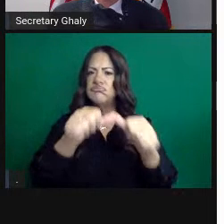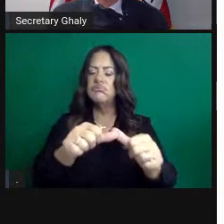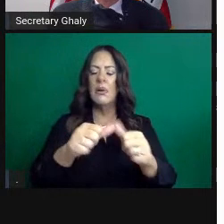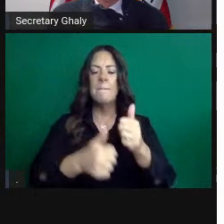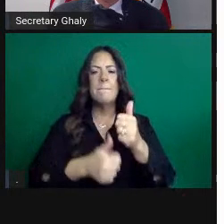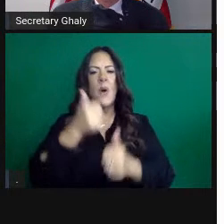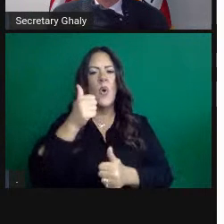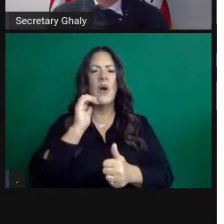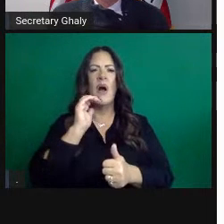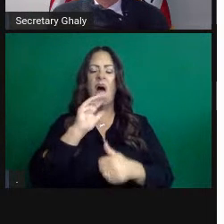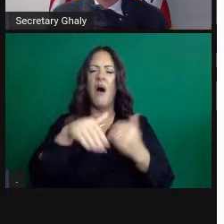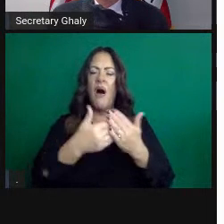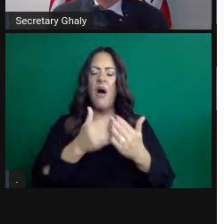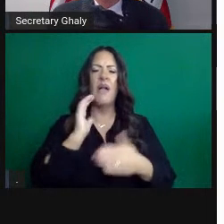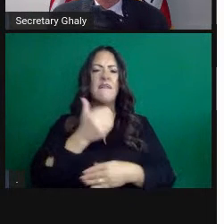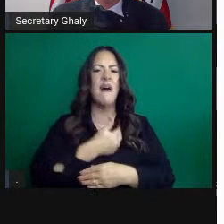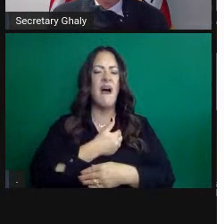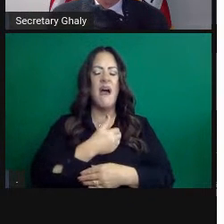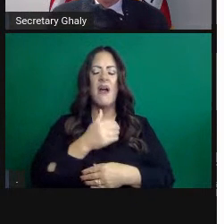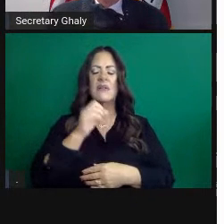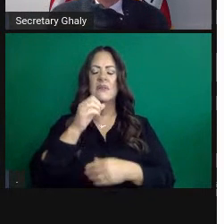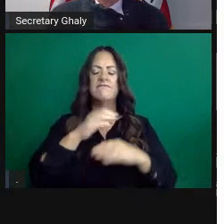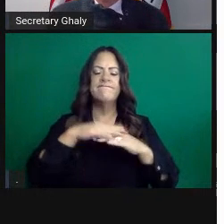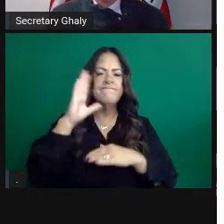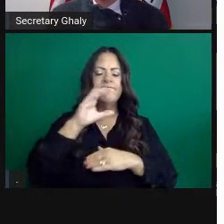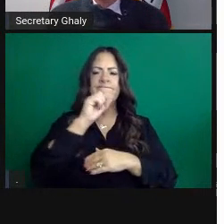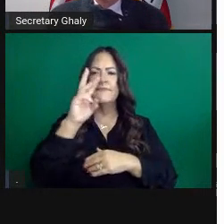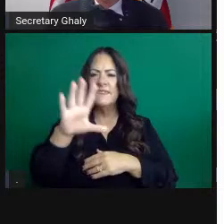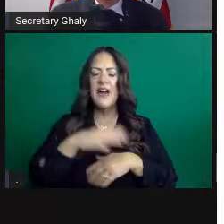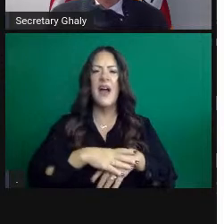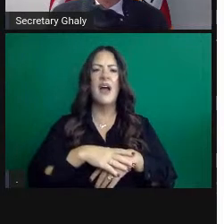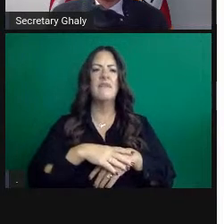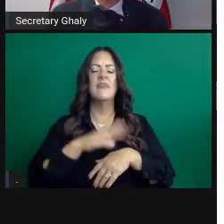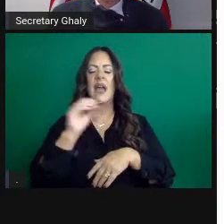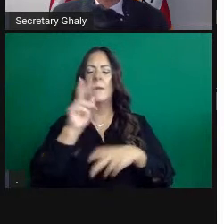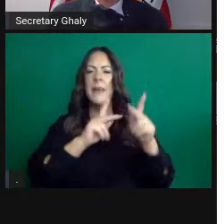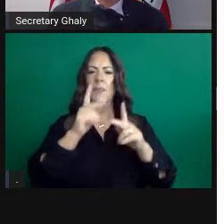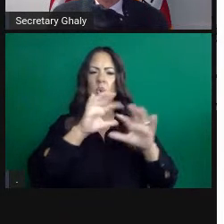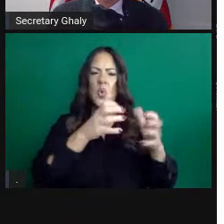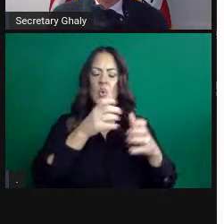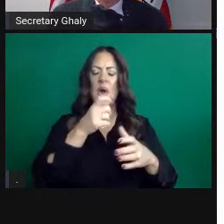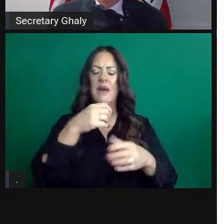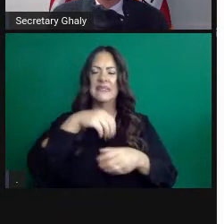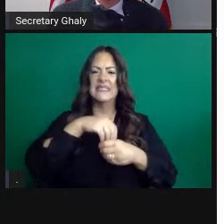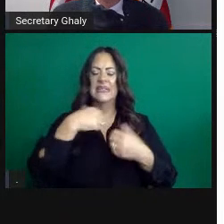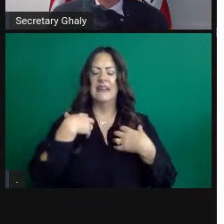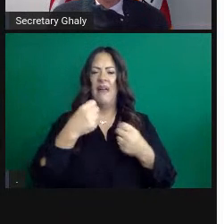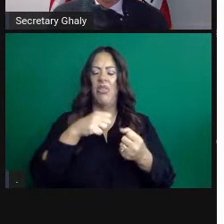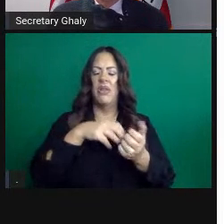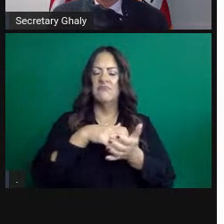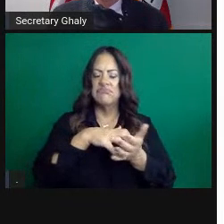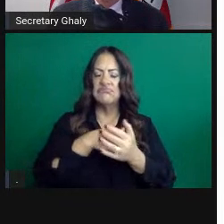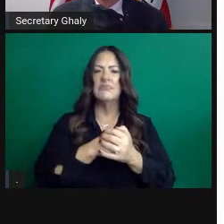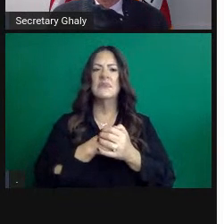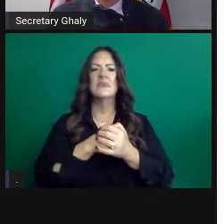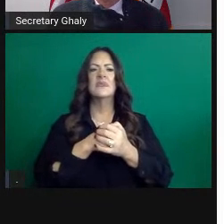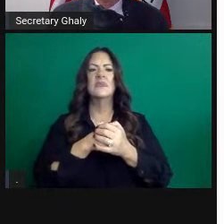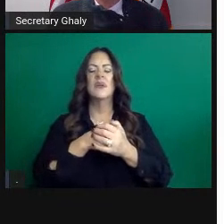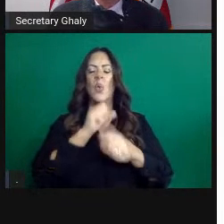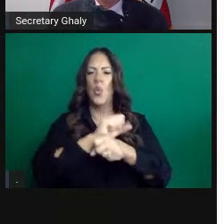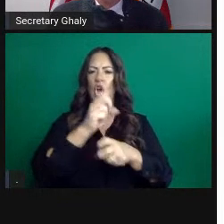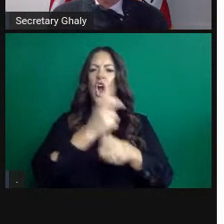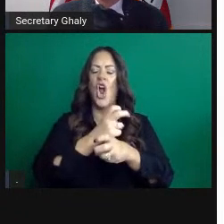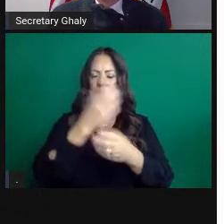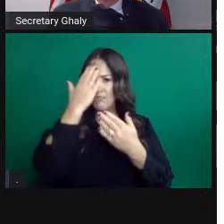and at-risk Californians have answered the call. They've come together with their neighbors and the communities to work hard to bend